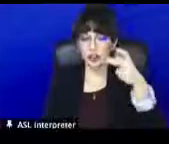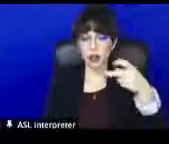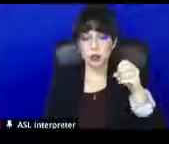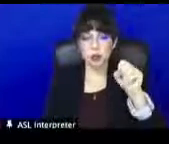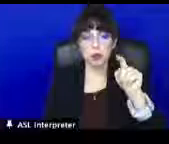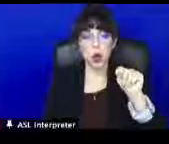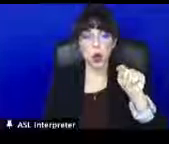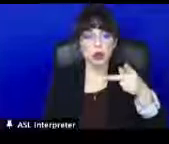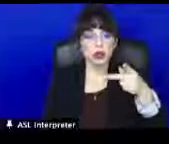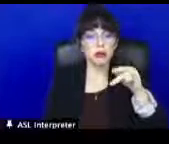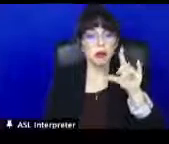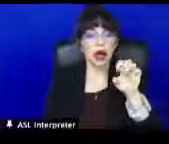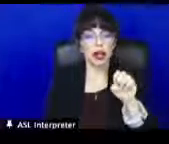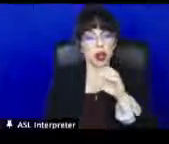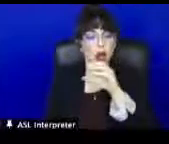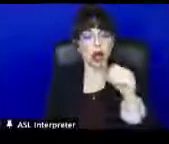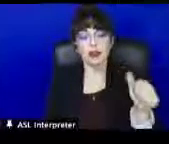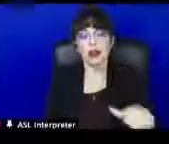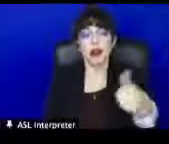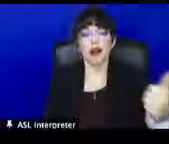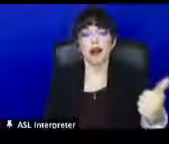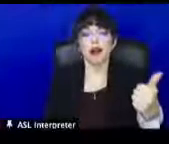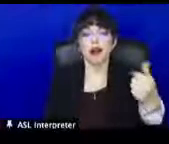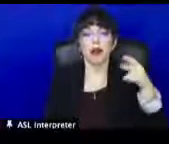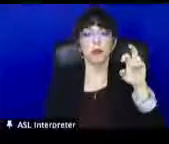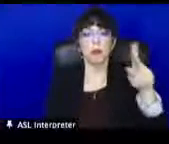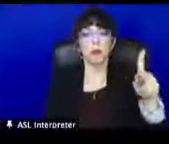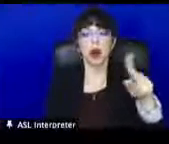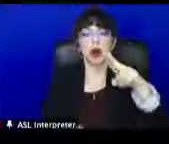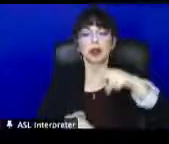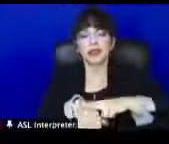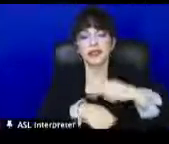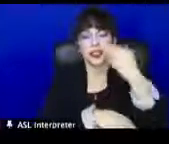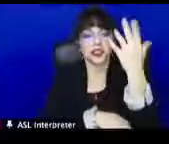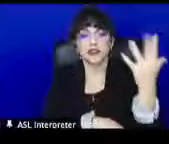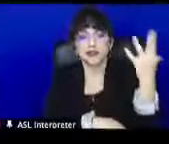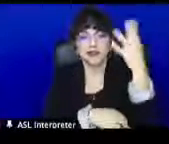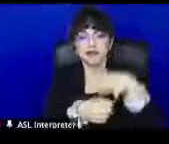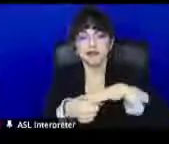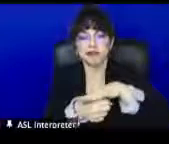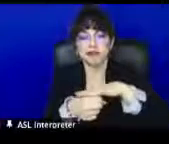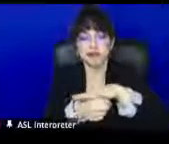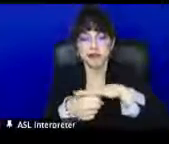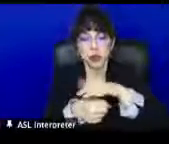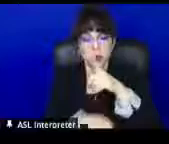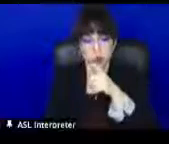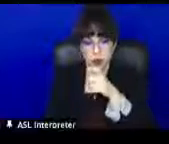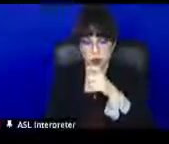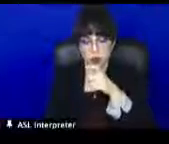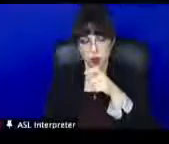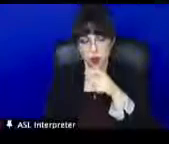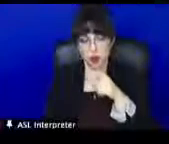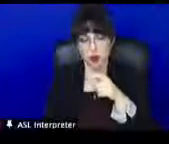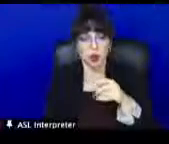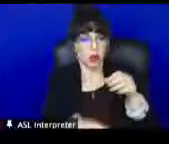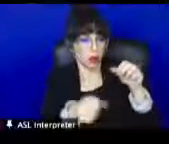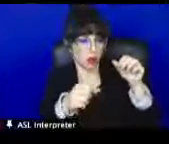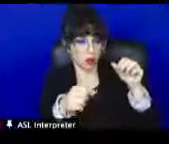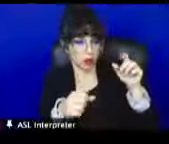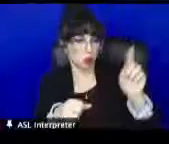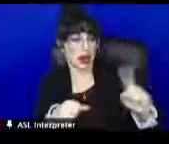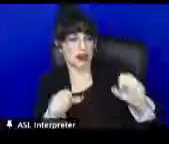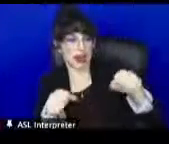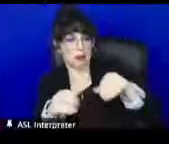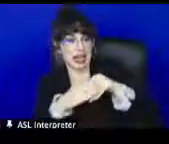other park and natural and forest areas that are in effect accessed through Mammoth,